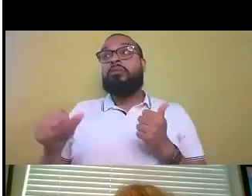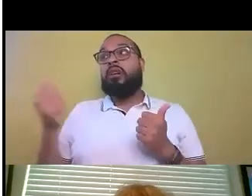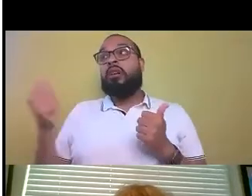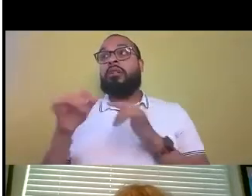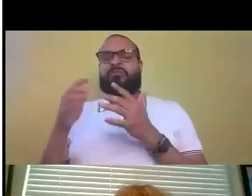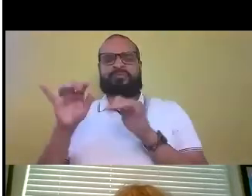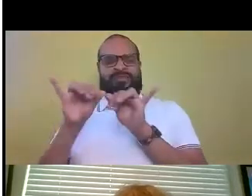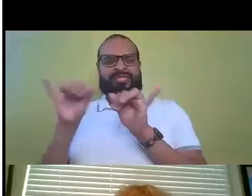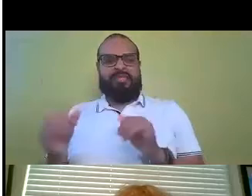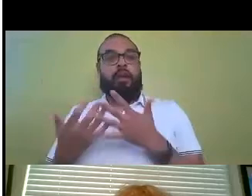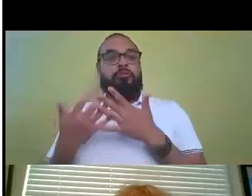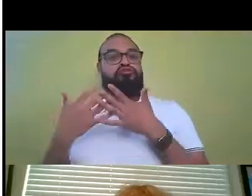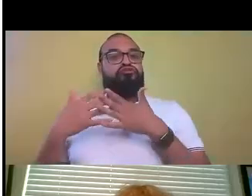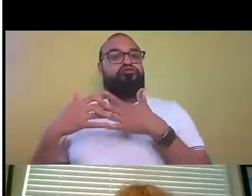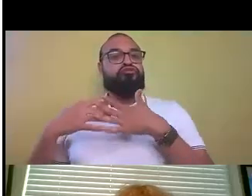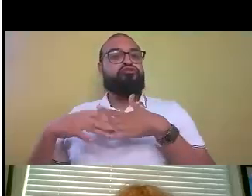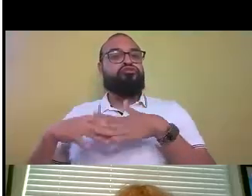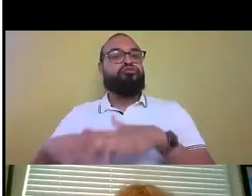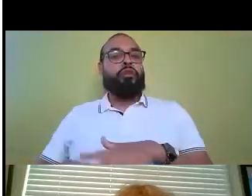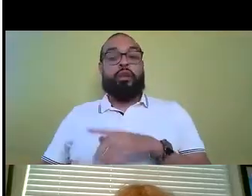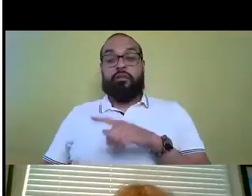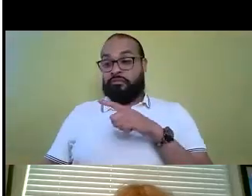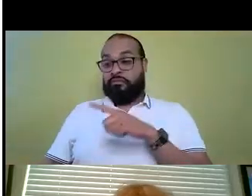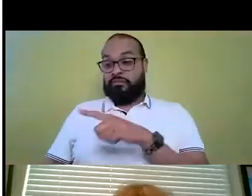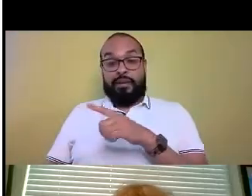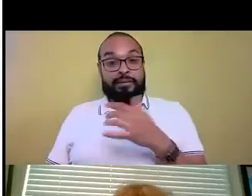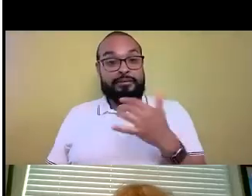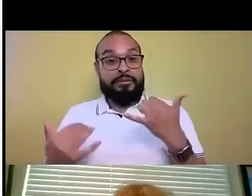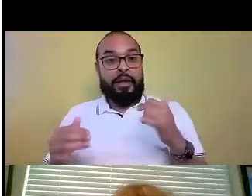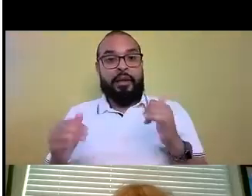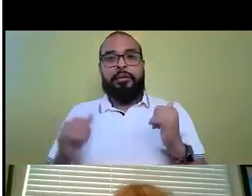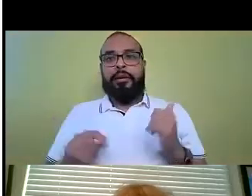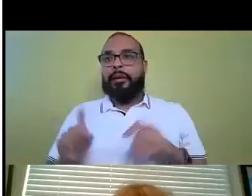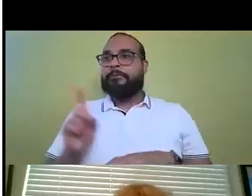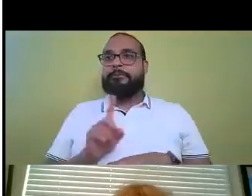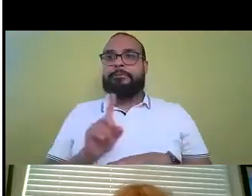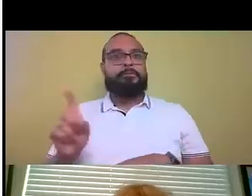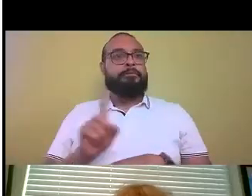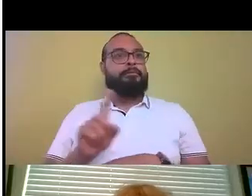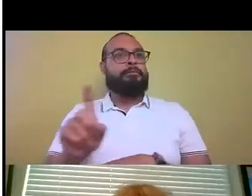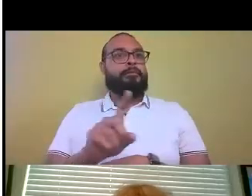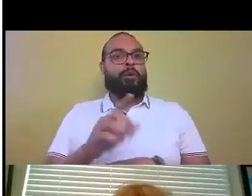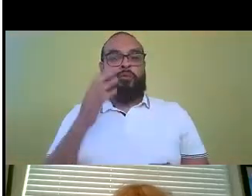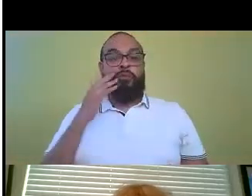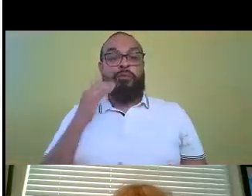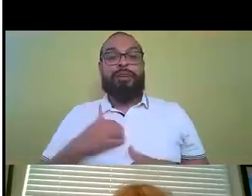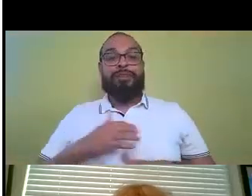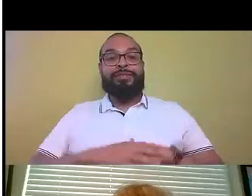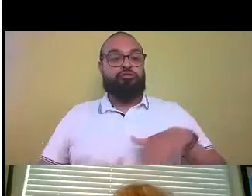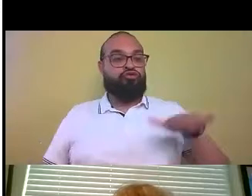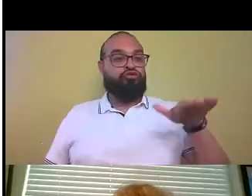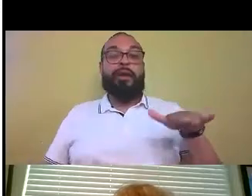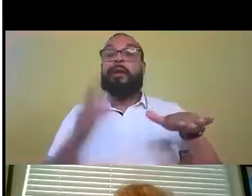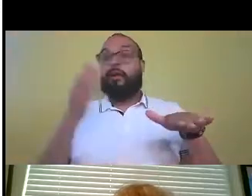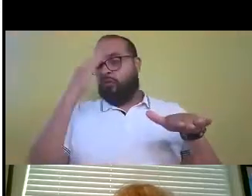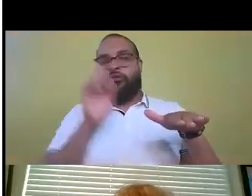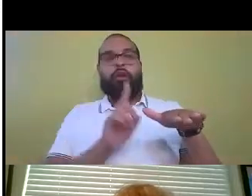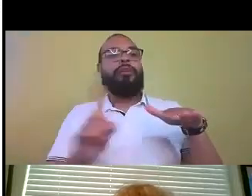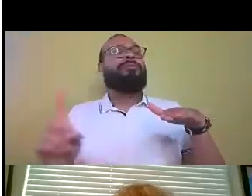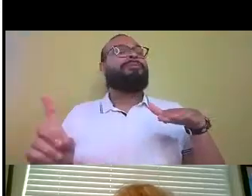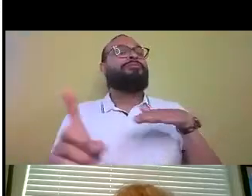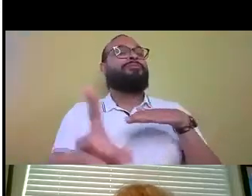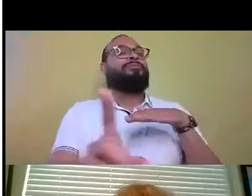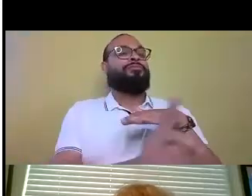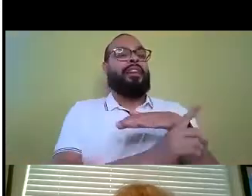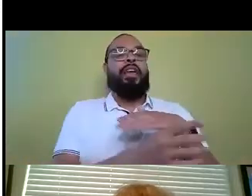allow that toddler to navigate around a coffee table instead of crashing into it. So those three systems